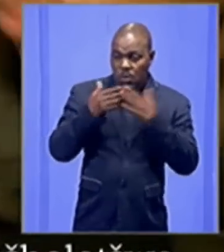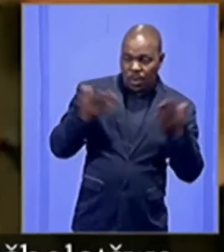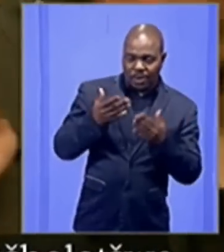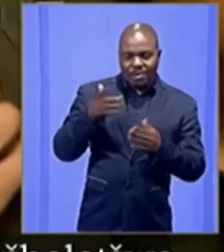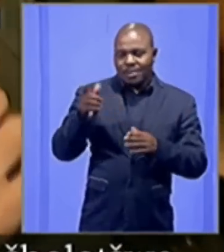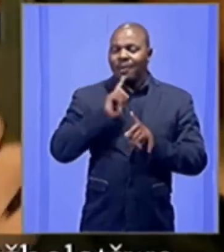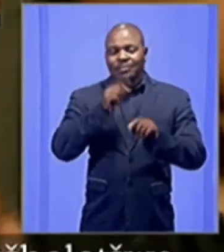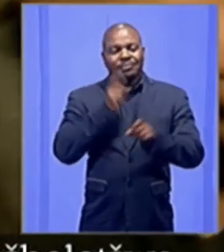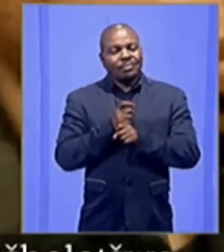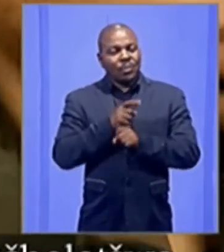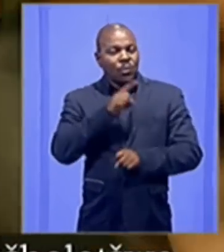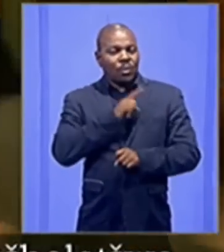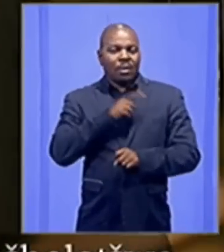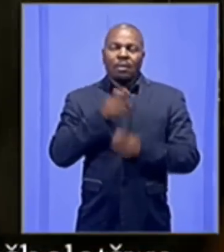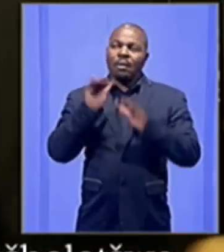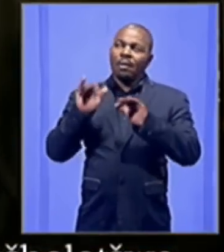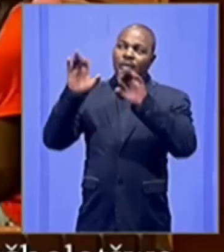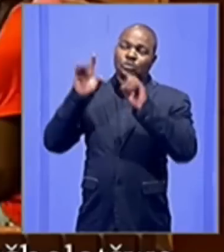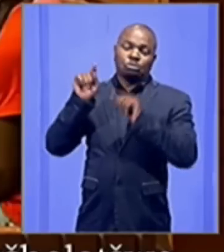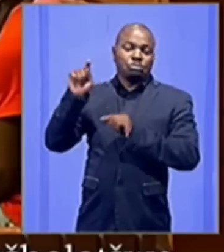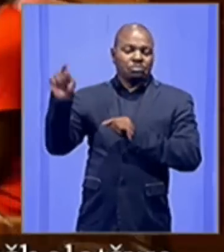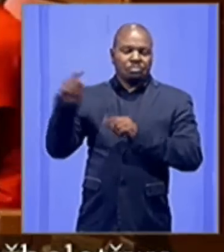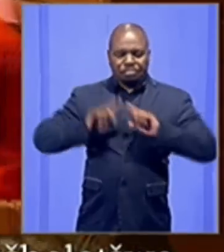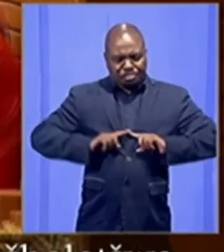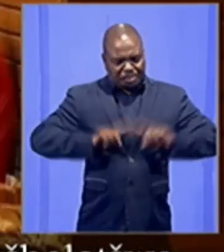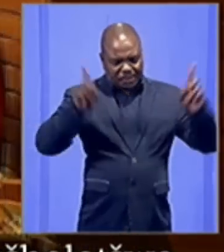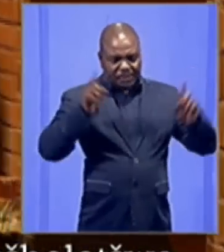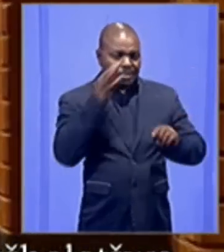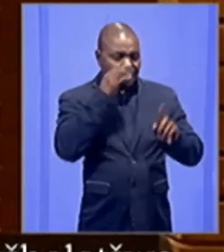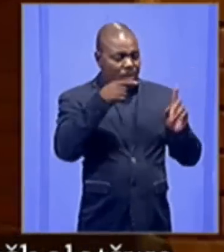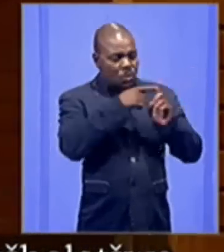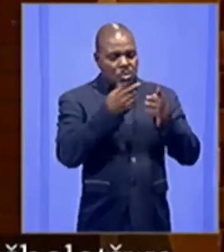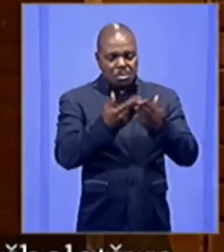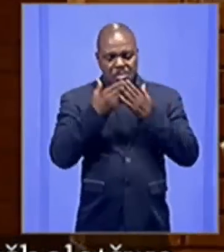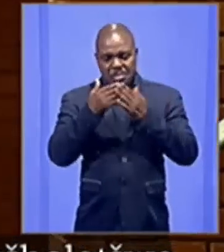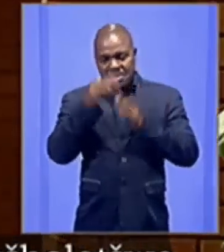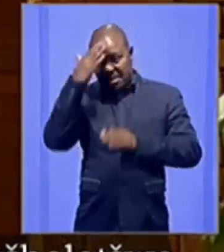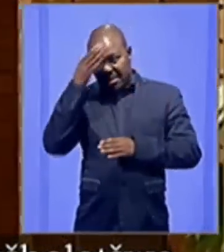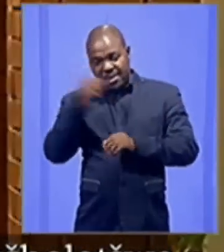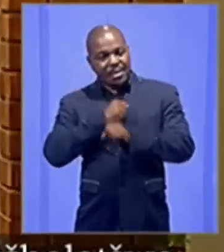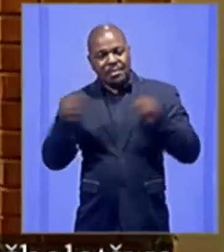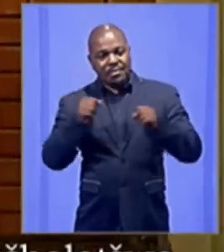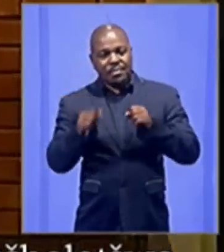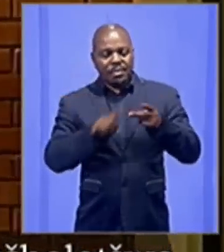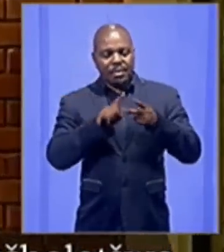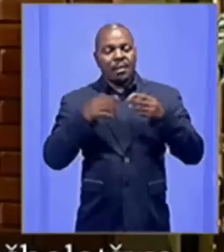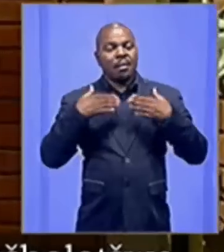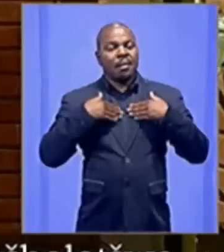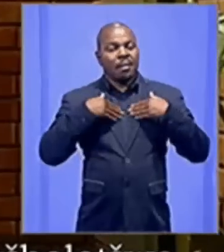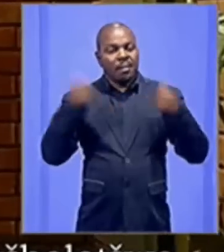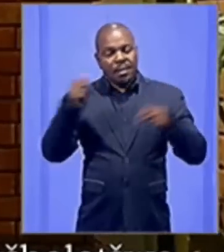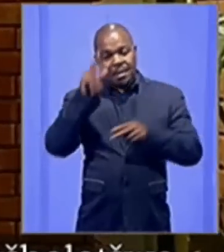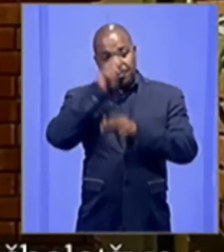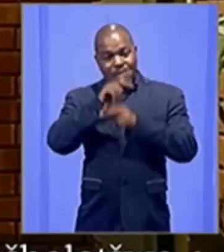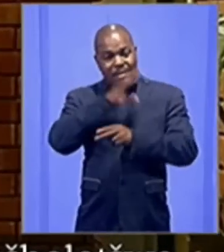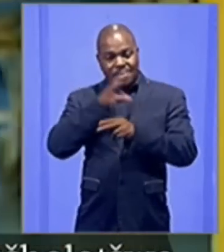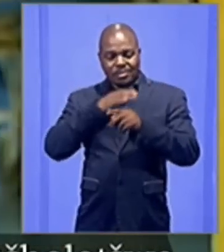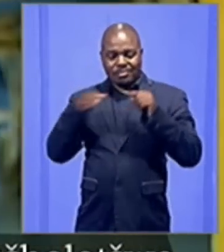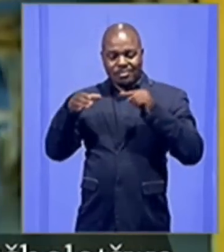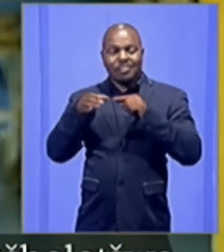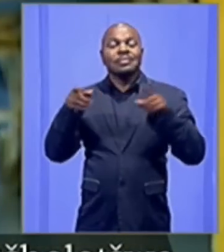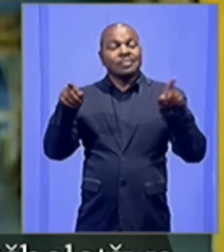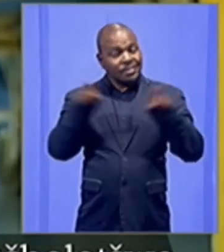se morago ga gore makala a dithuto tša godimo a latole gore o bile lenaneo la dikapešo ba mokgatlo Health Profession Council le bona ba rile